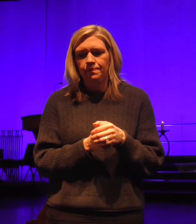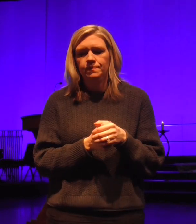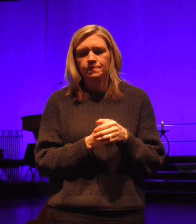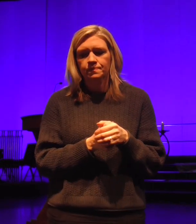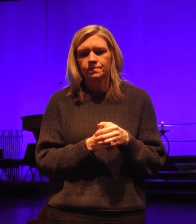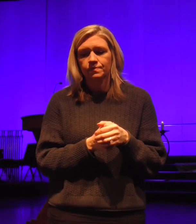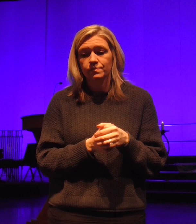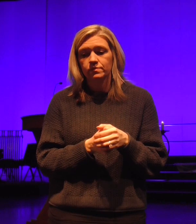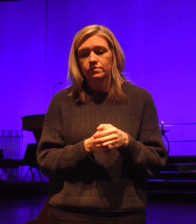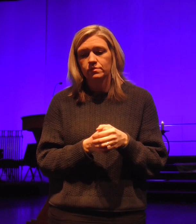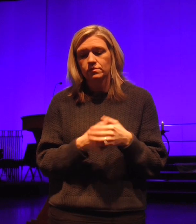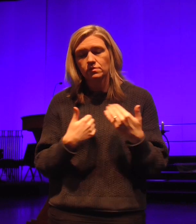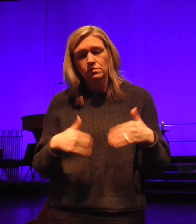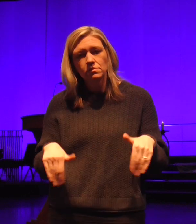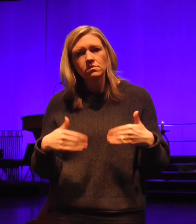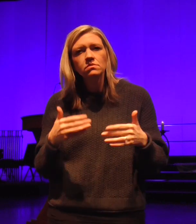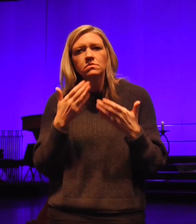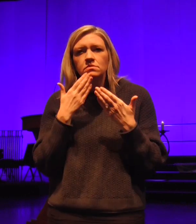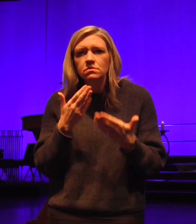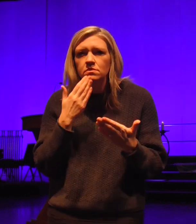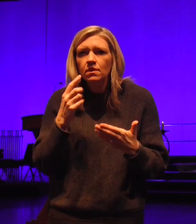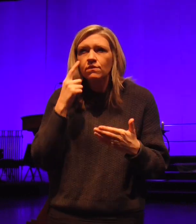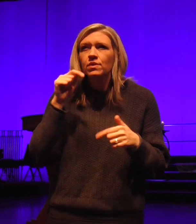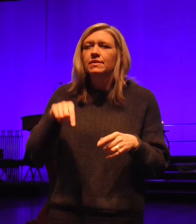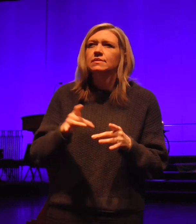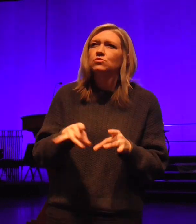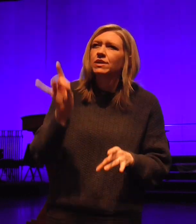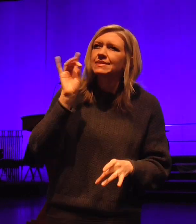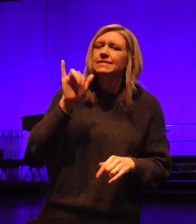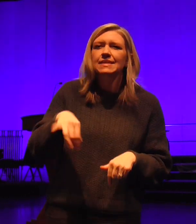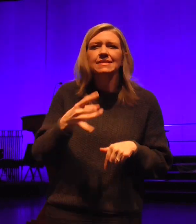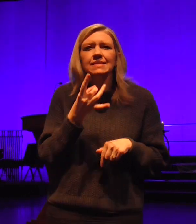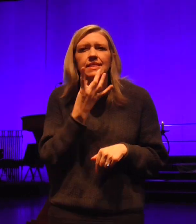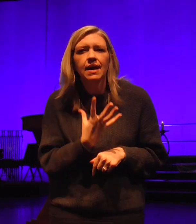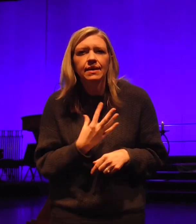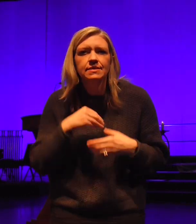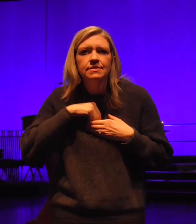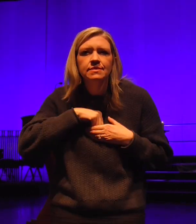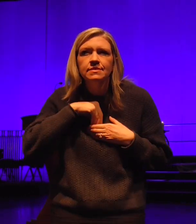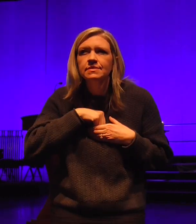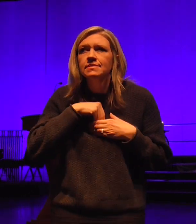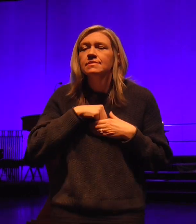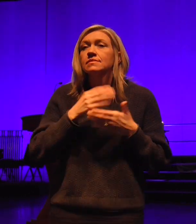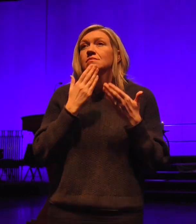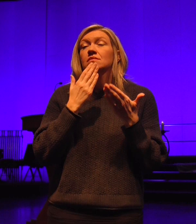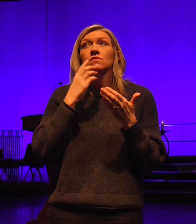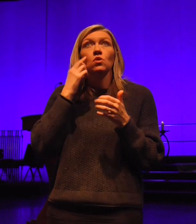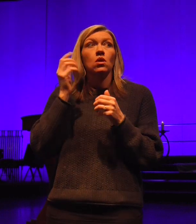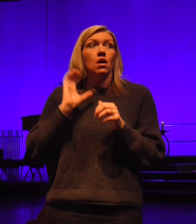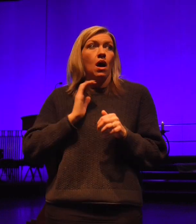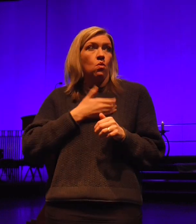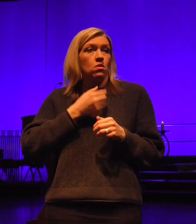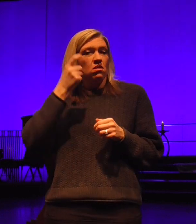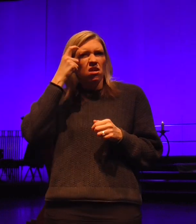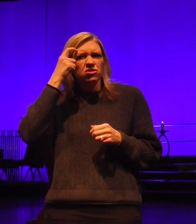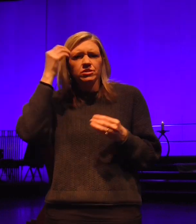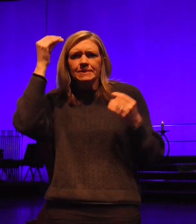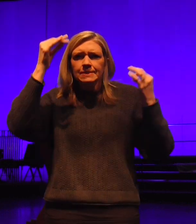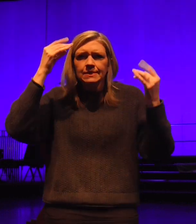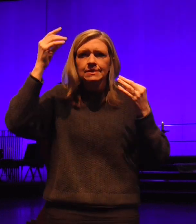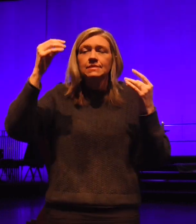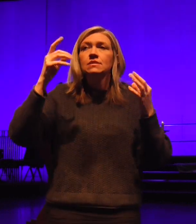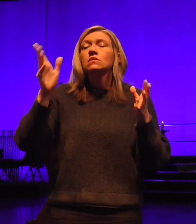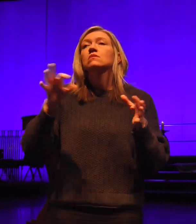And so we give thanks for this presence. We give thanks for its light in us. We give thanks for our own consciousness. And we release